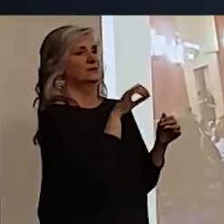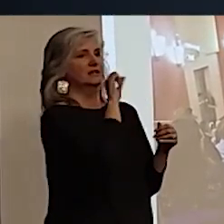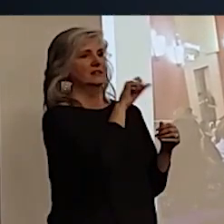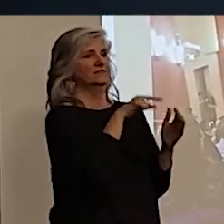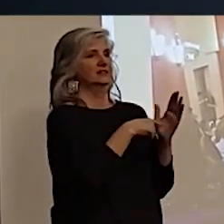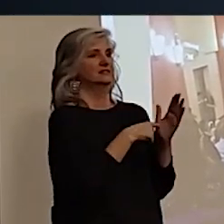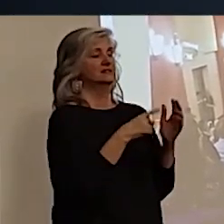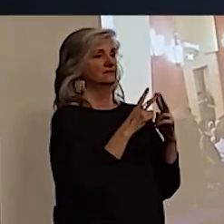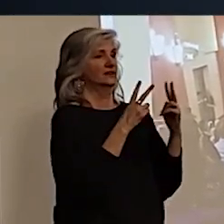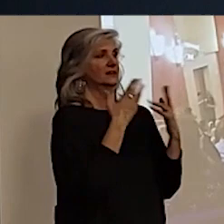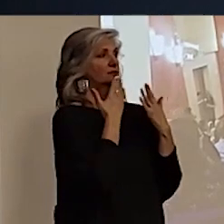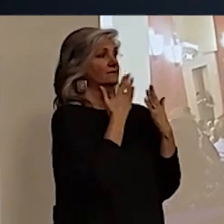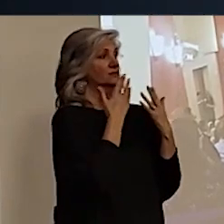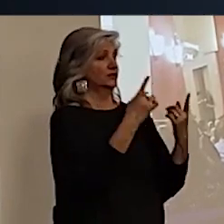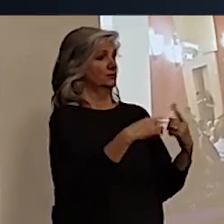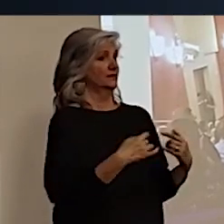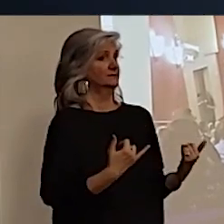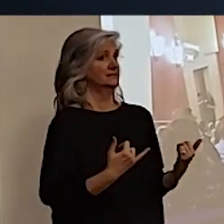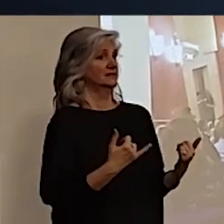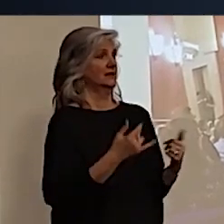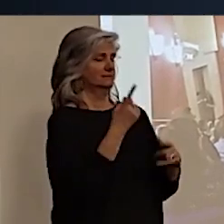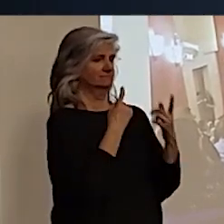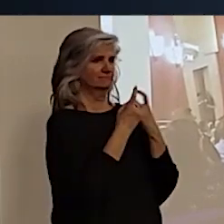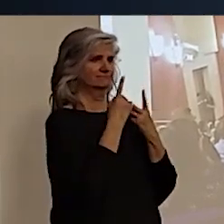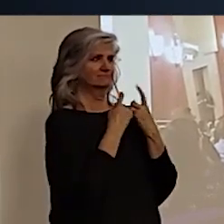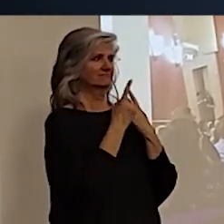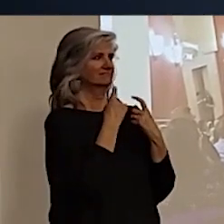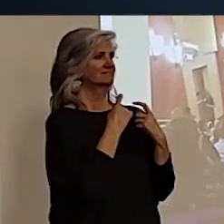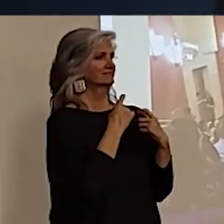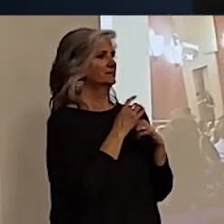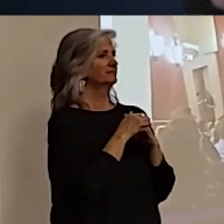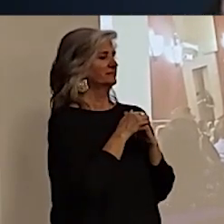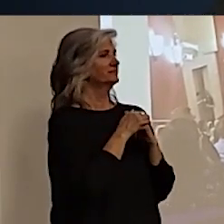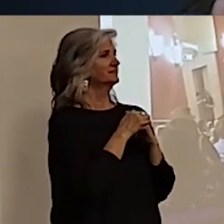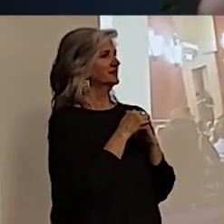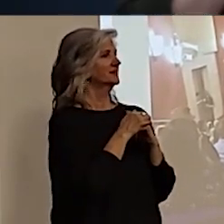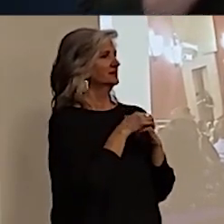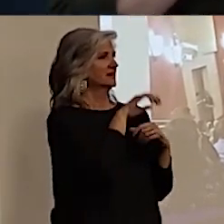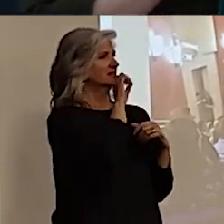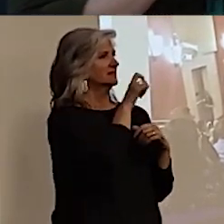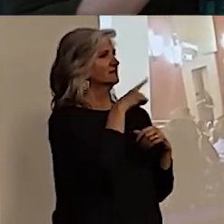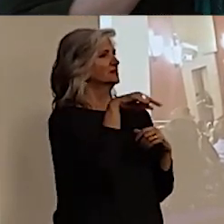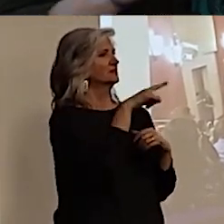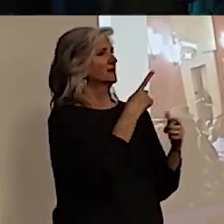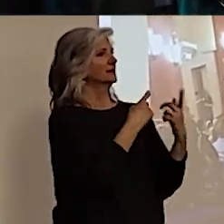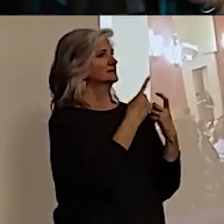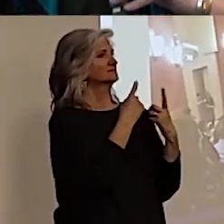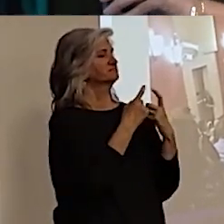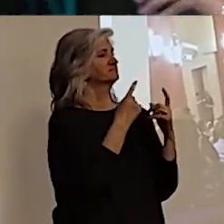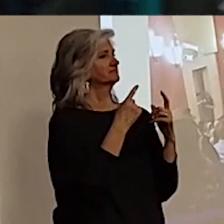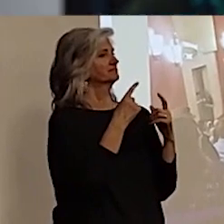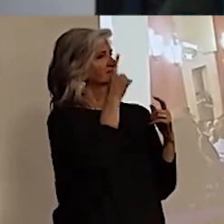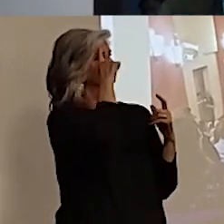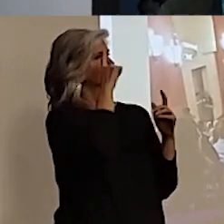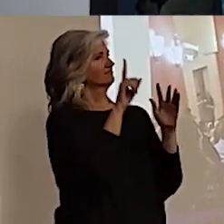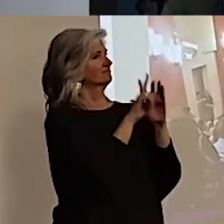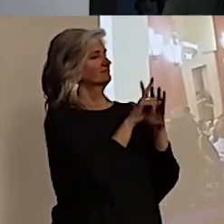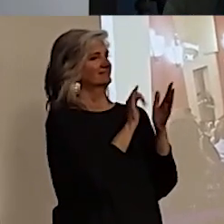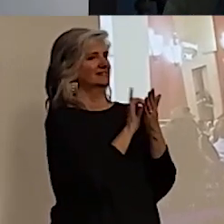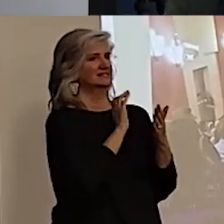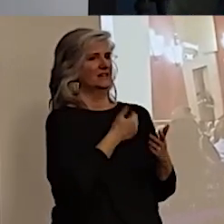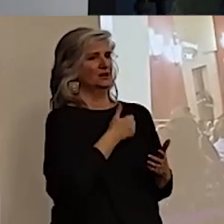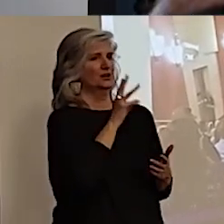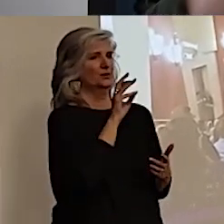We are so grateful that you came today and asked so many awesome questions. We would love you to ask more questions if they come to mind. So here's our